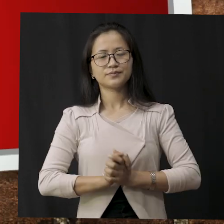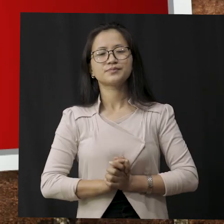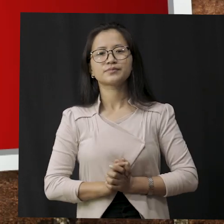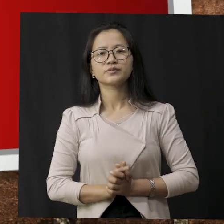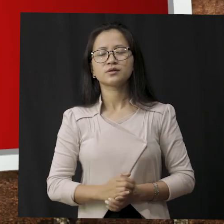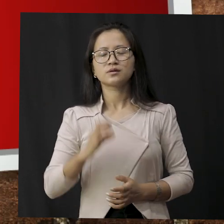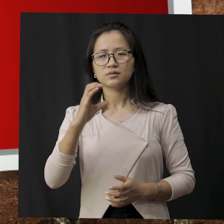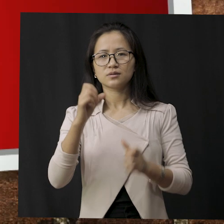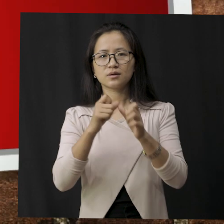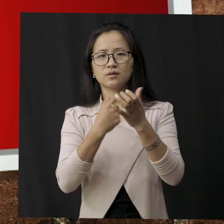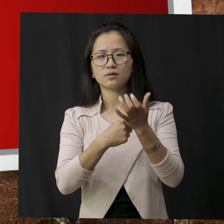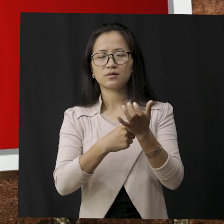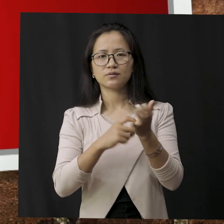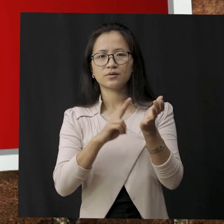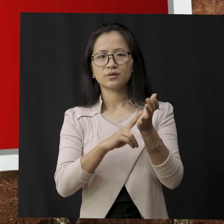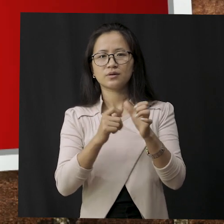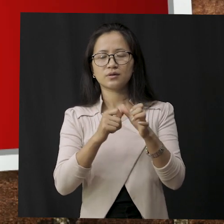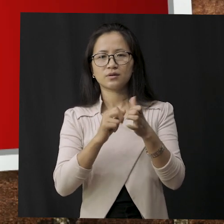a CARAVAN.